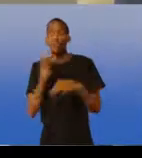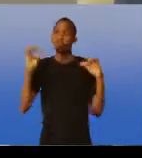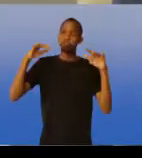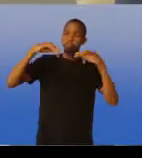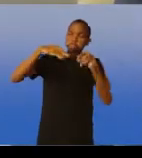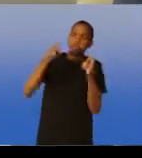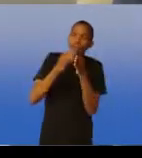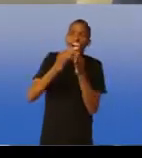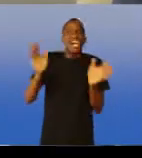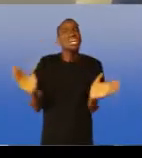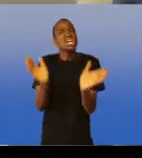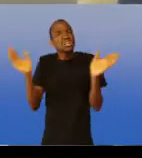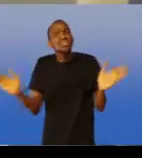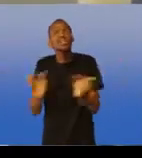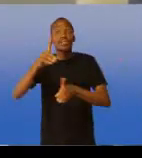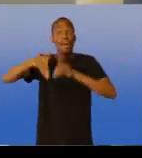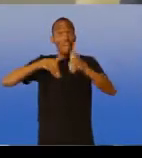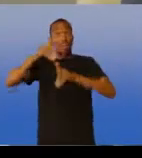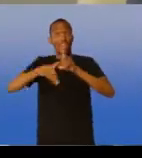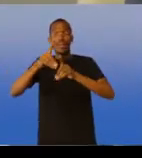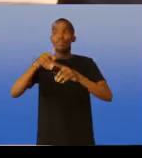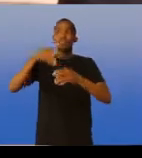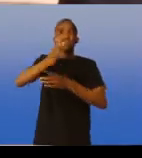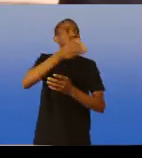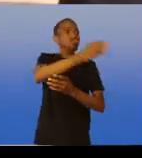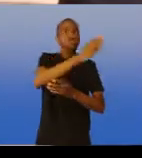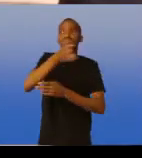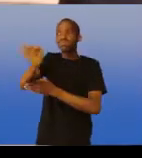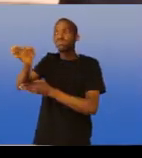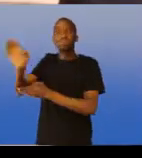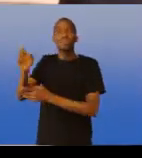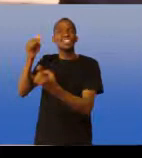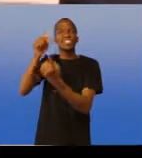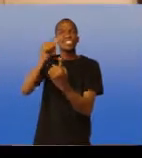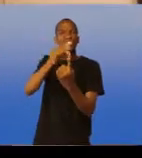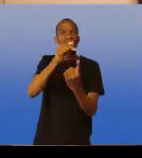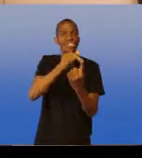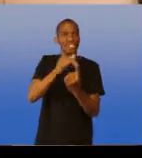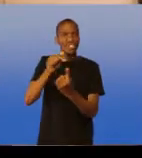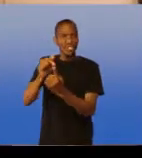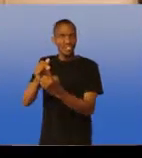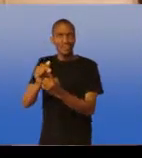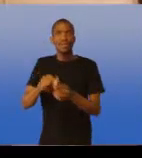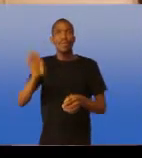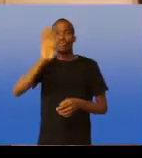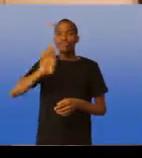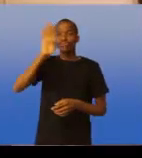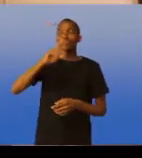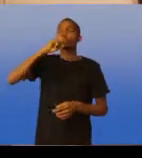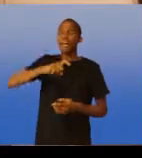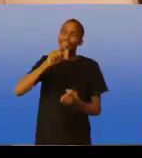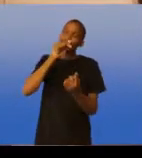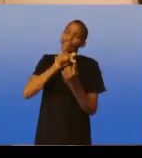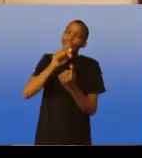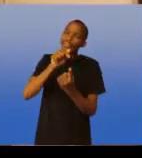gatherings to encourage people to go out and test. My message to the Botswana citizen is get screened